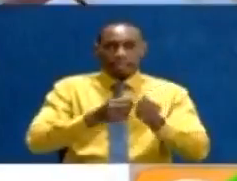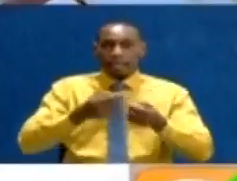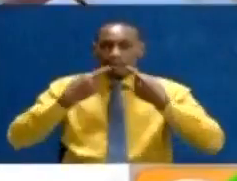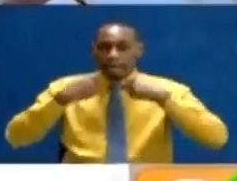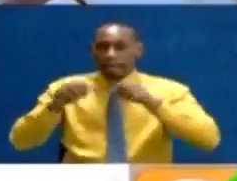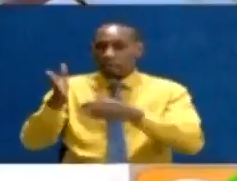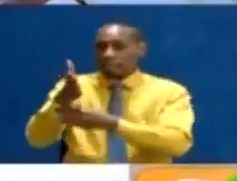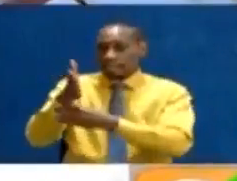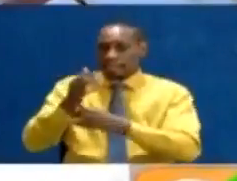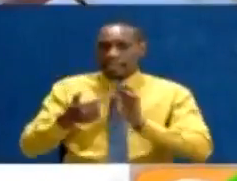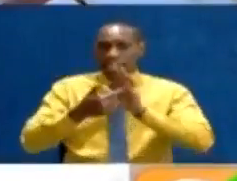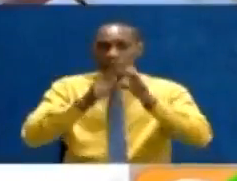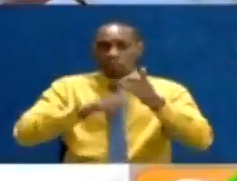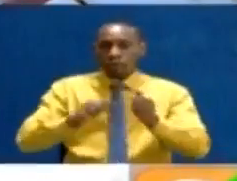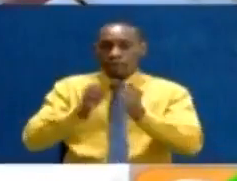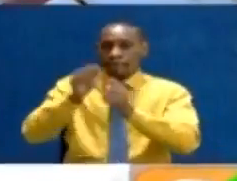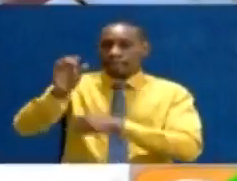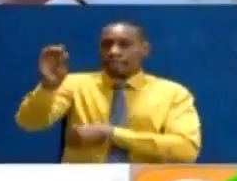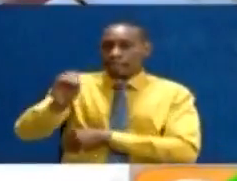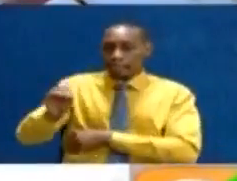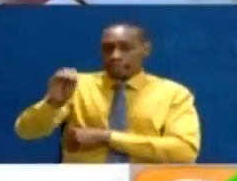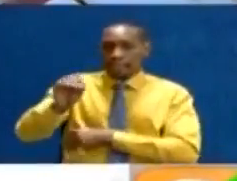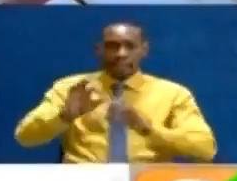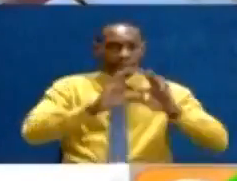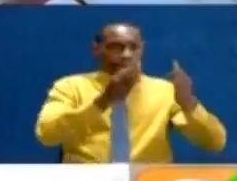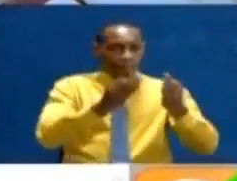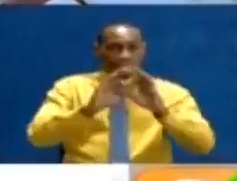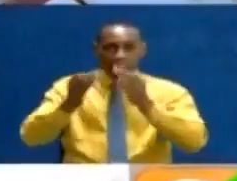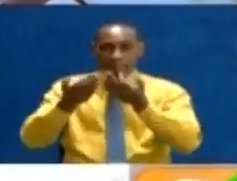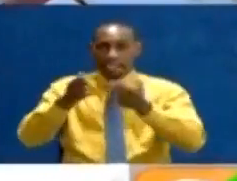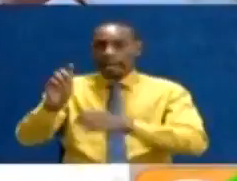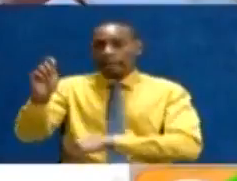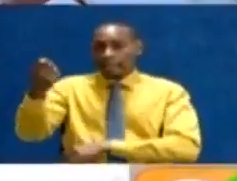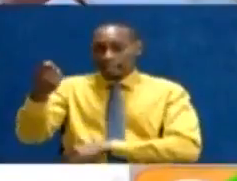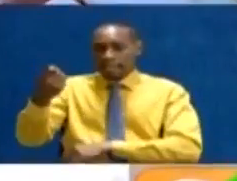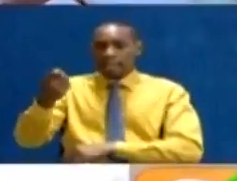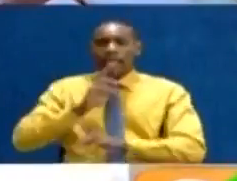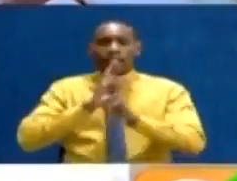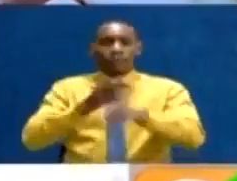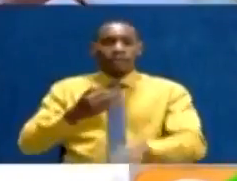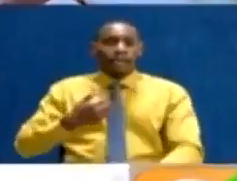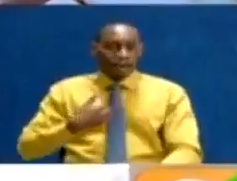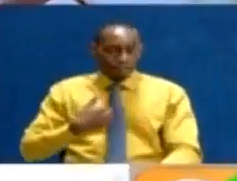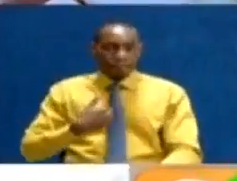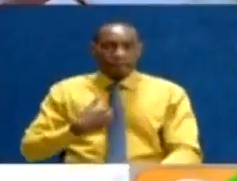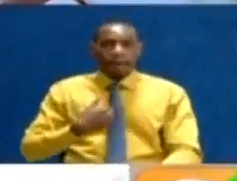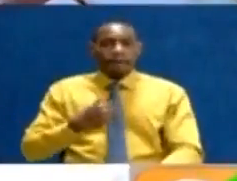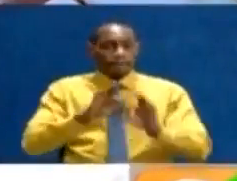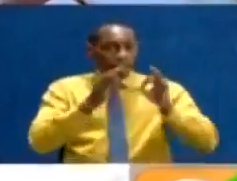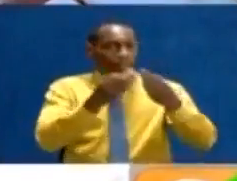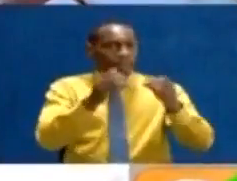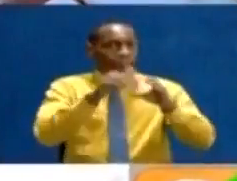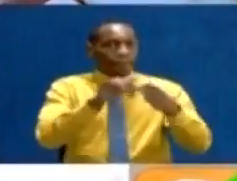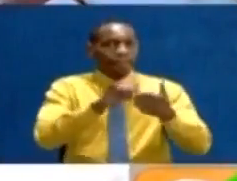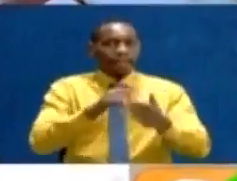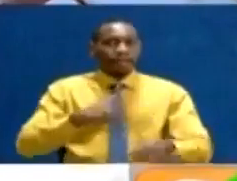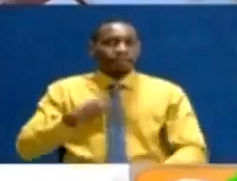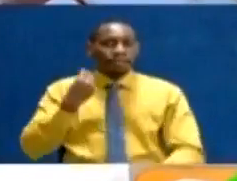released on Thursday showed 15% of households in Kenya reported having at least a member